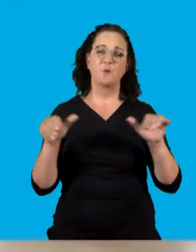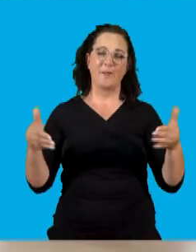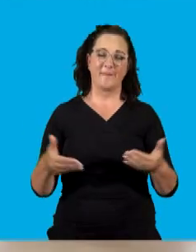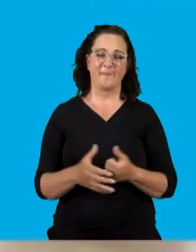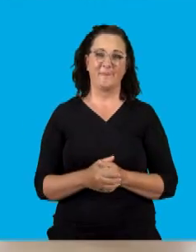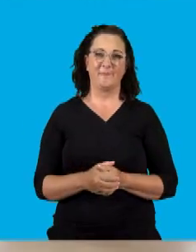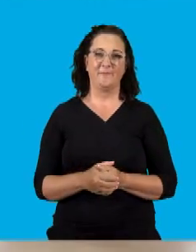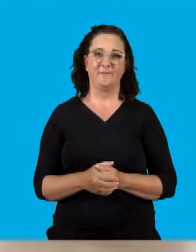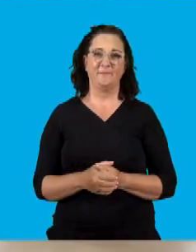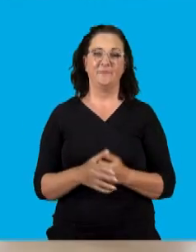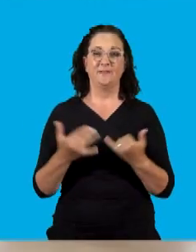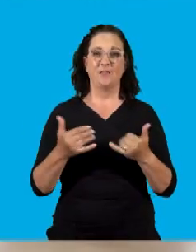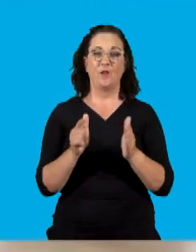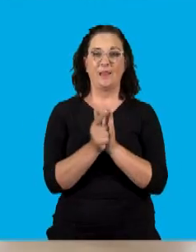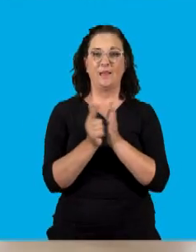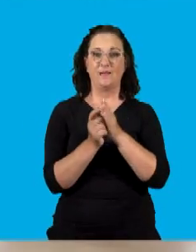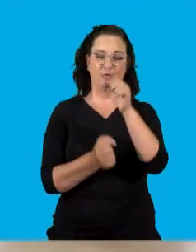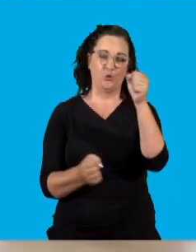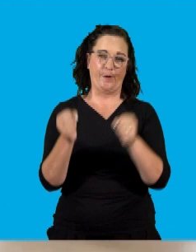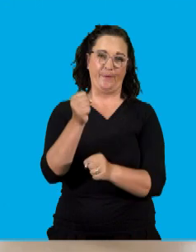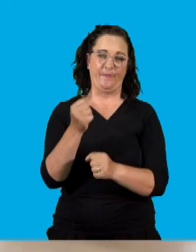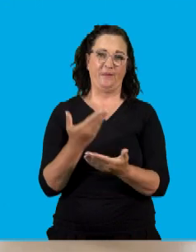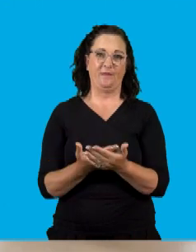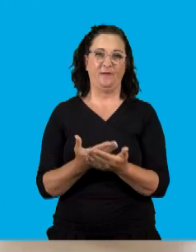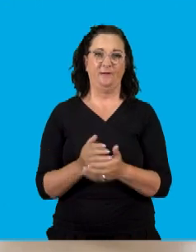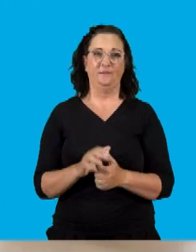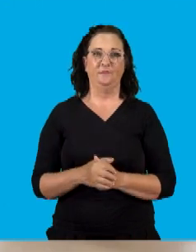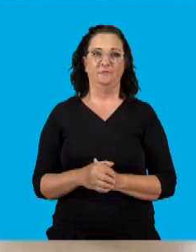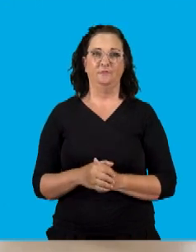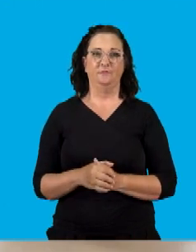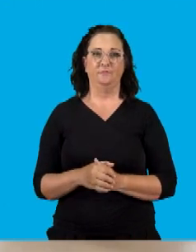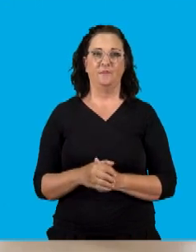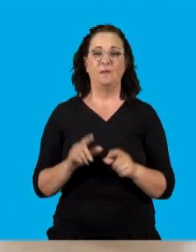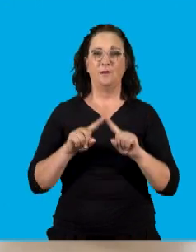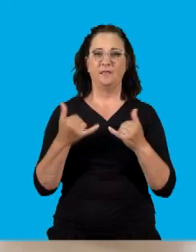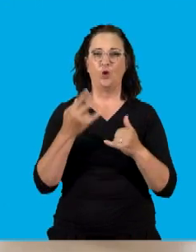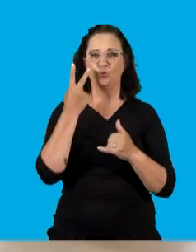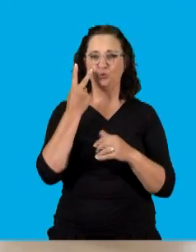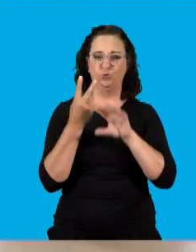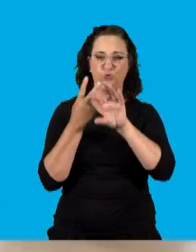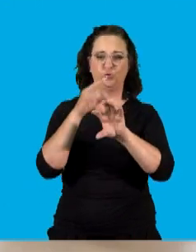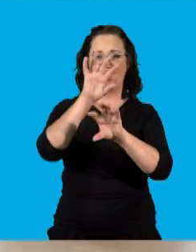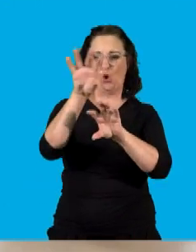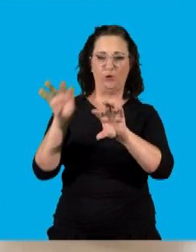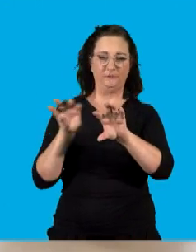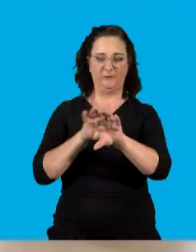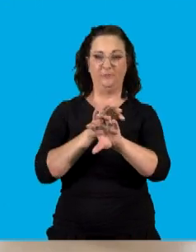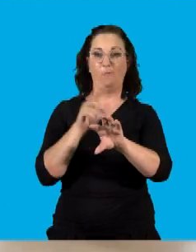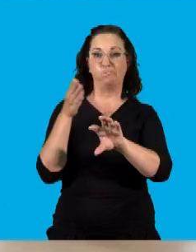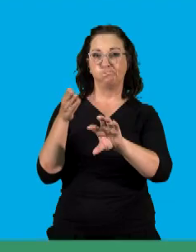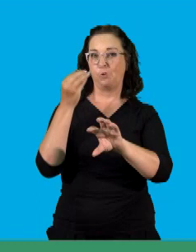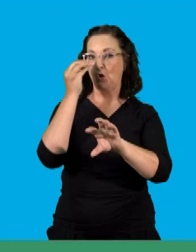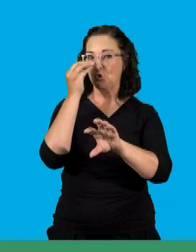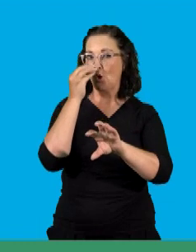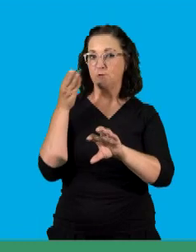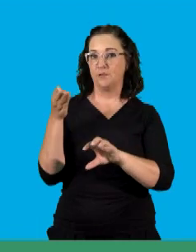Welcome back, grade 10s. Now let us wrap up our lesson. But before we just look at our concept map, let us look at the note there.